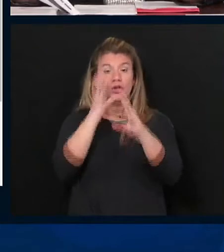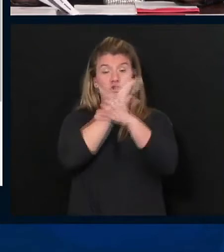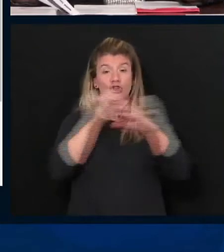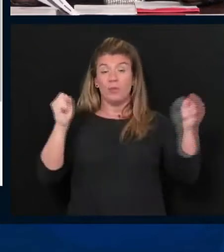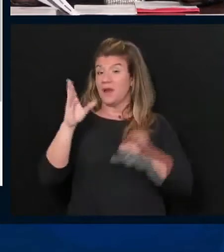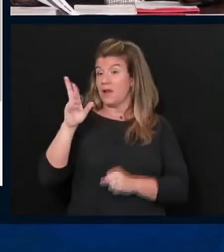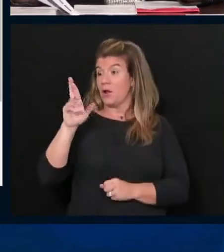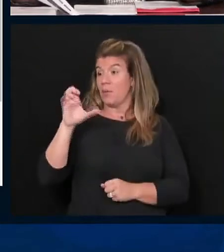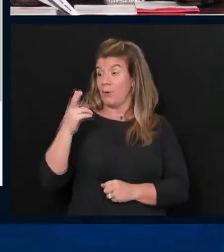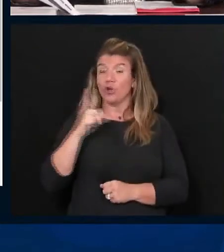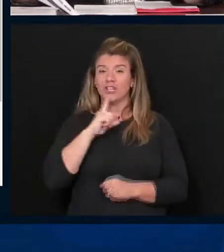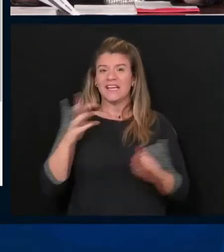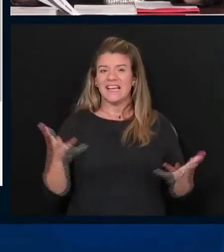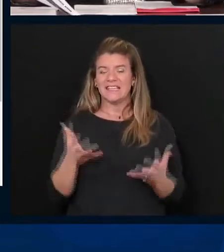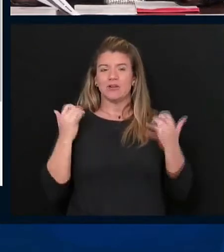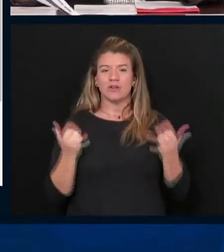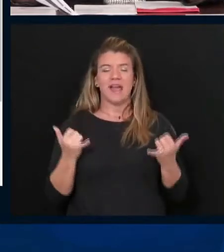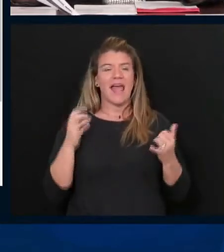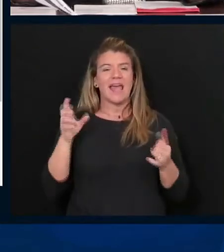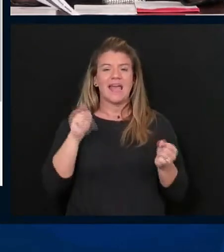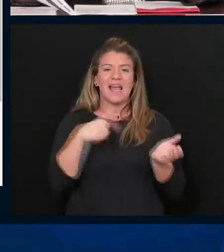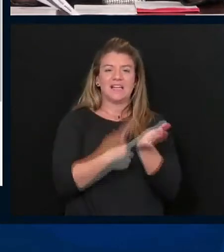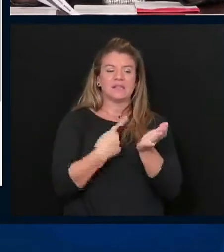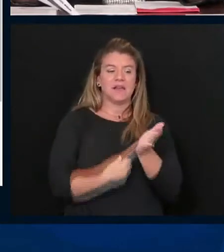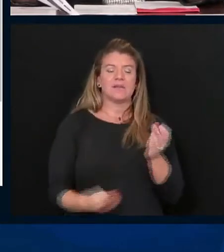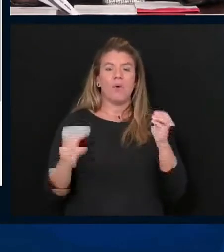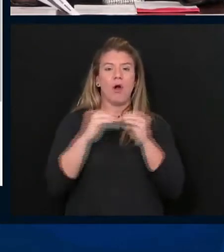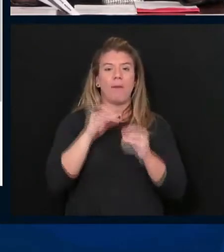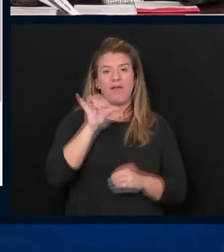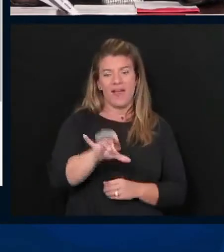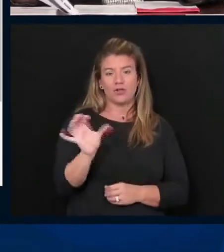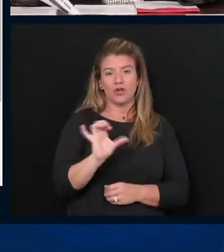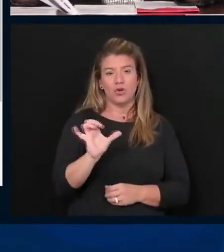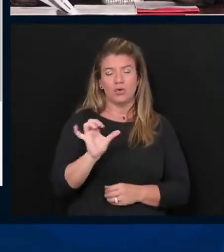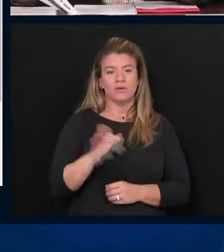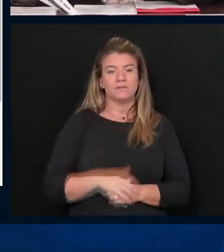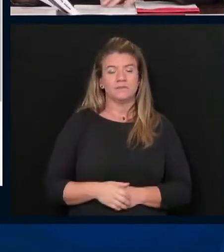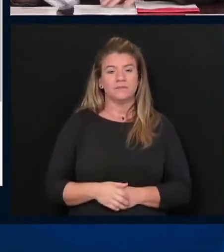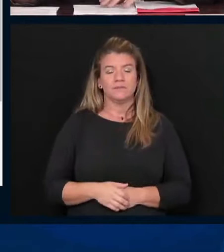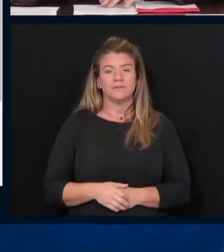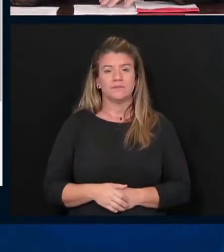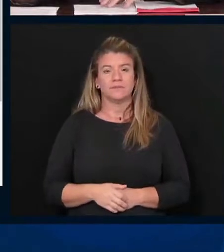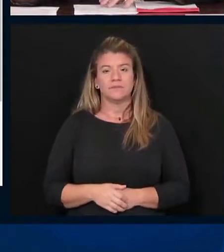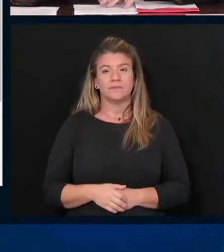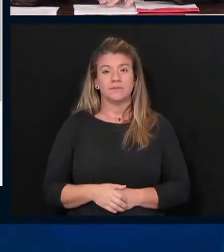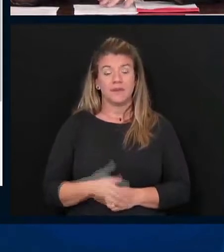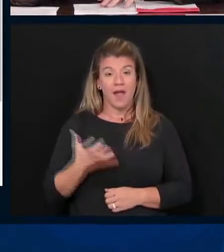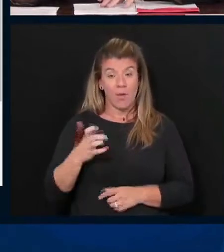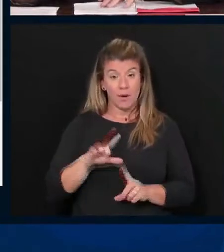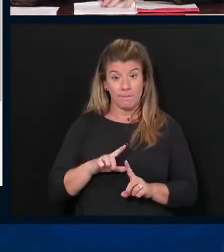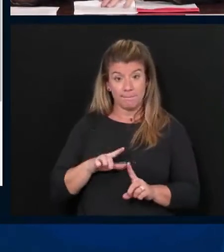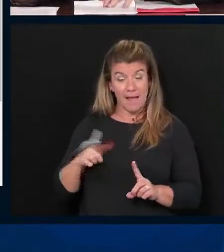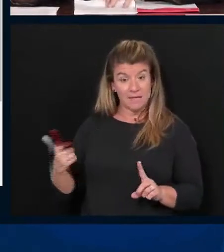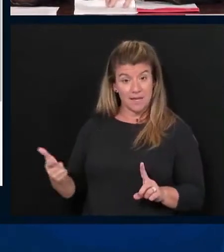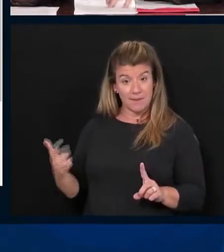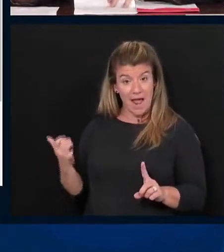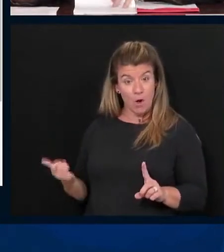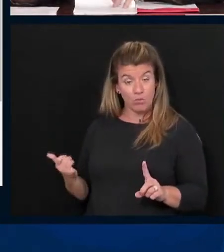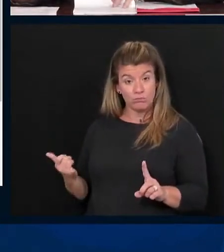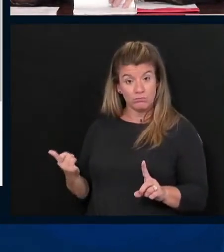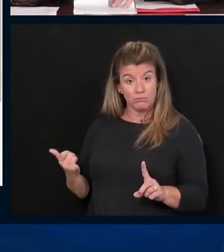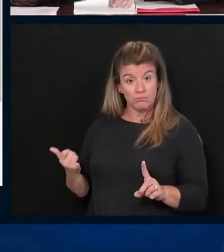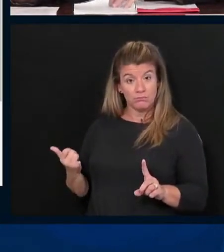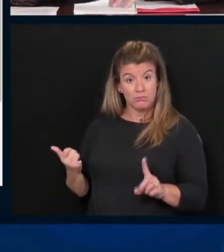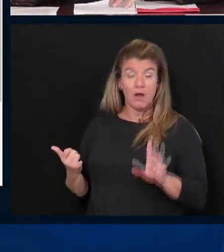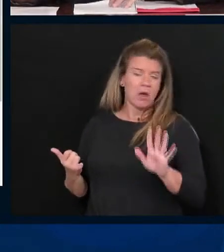with us today to talk more about that. And I guess we'll pass to him. You want to do that now, or